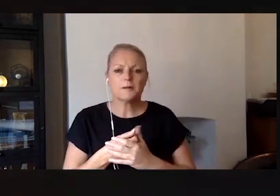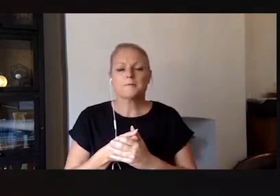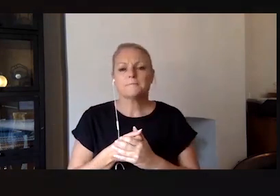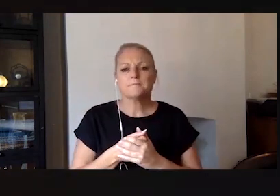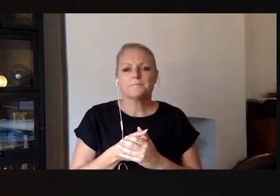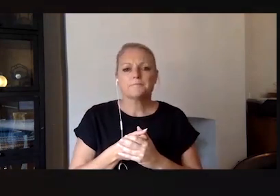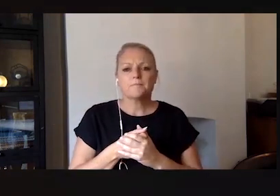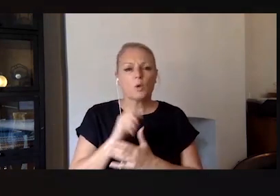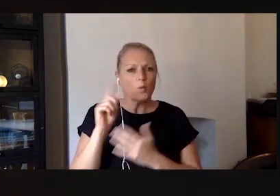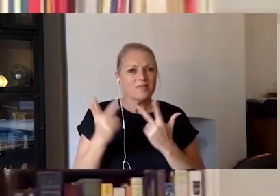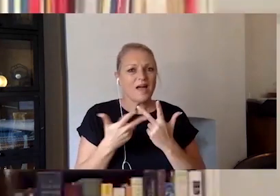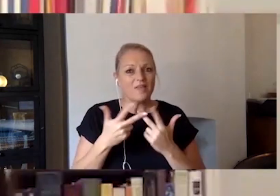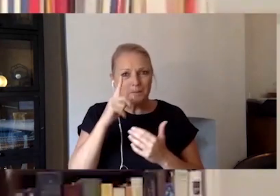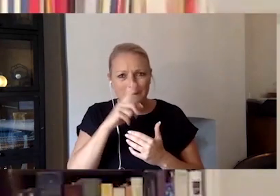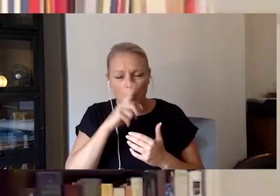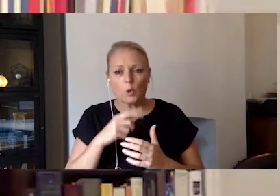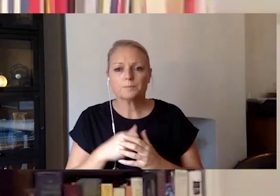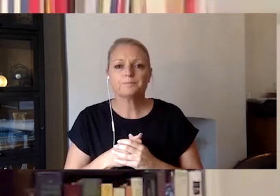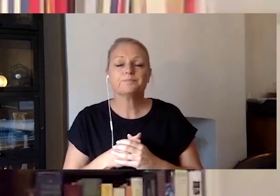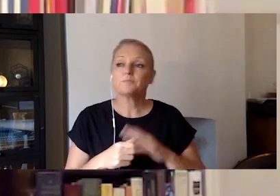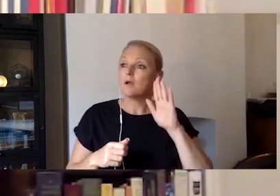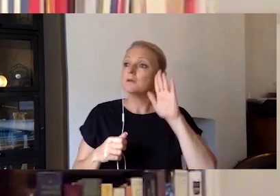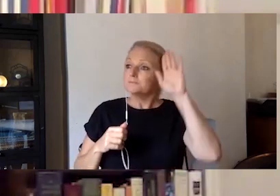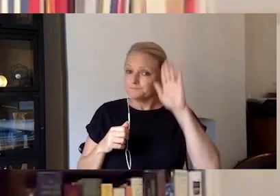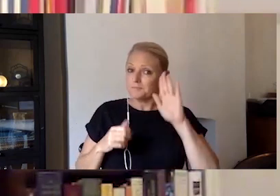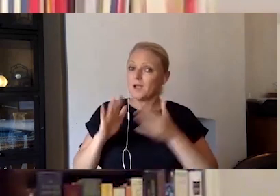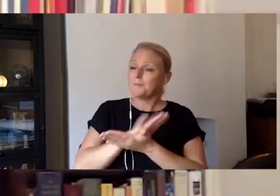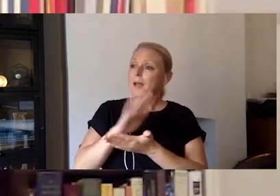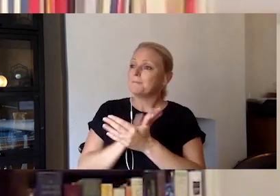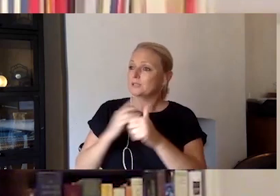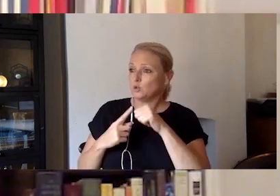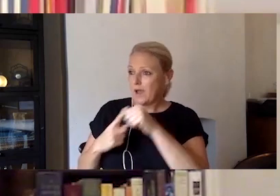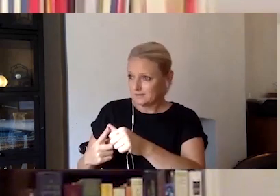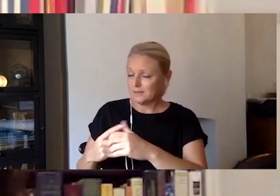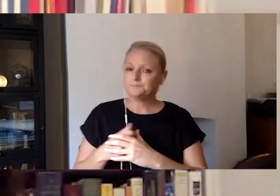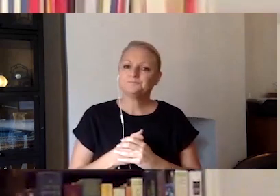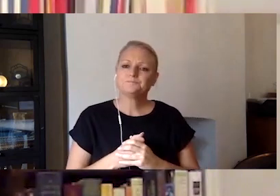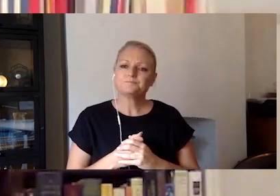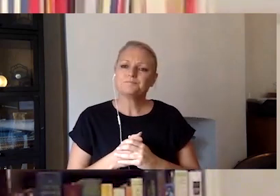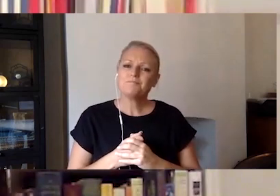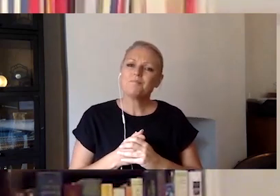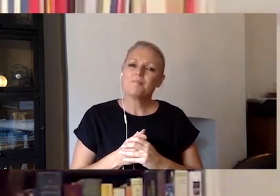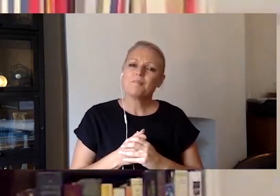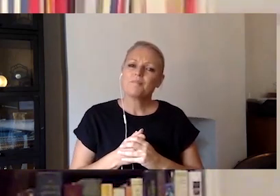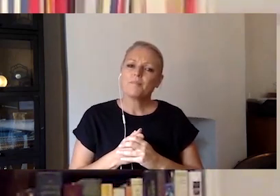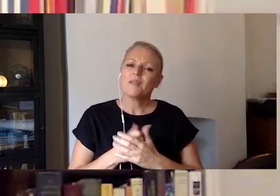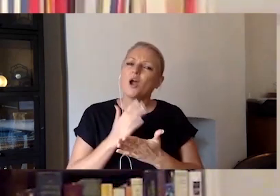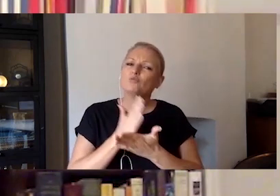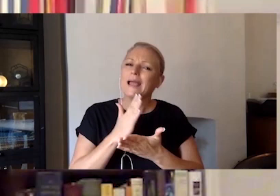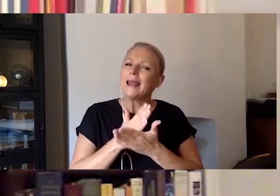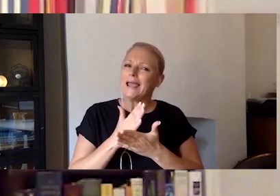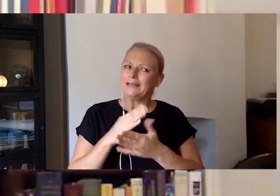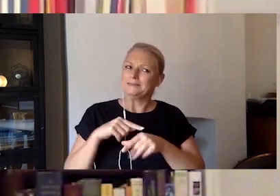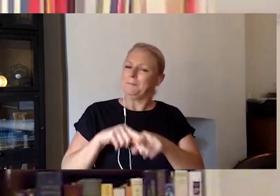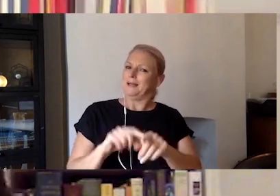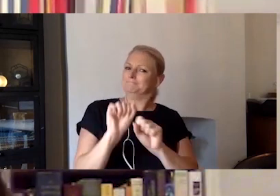situation. I think I can answer that, Kevin. I would say that it depends, Clint, on the individual and what